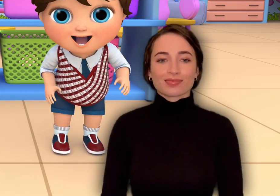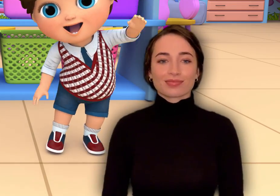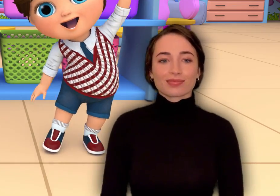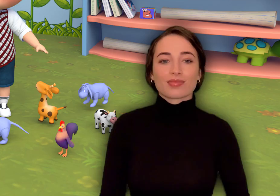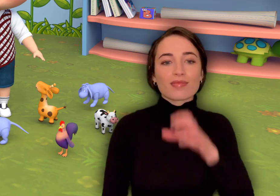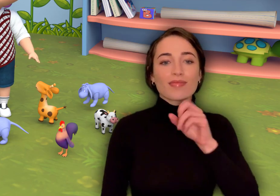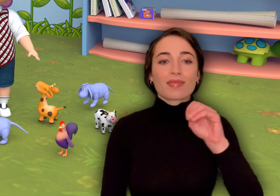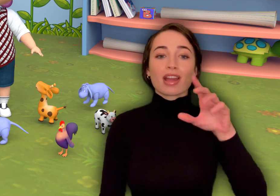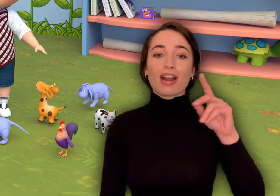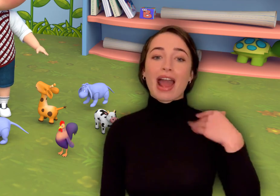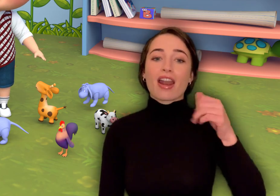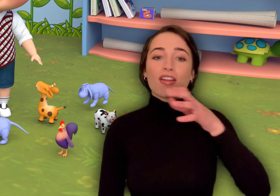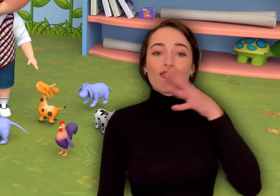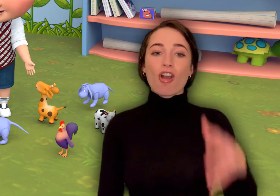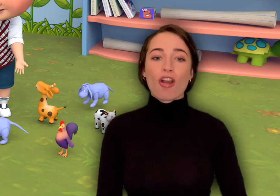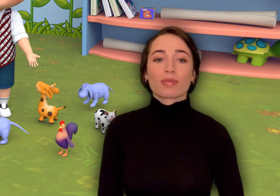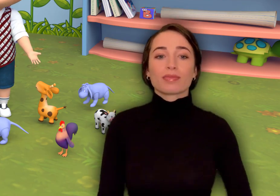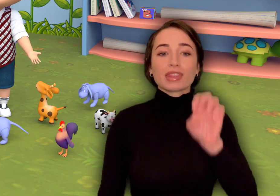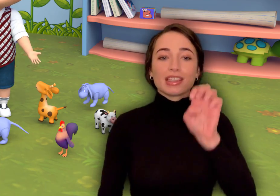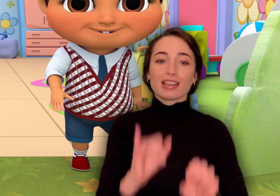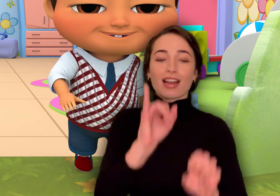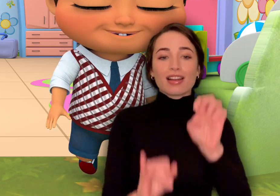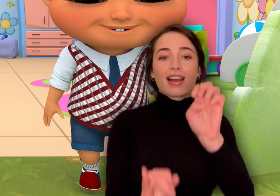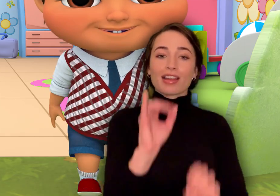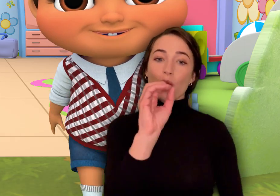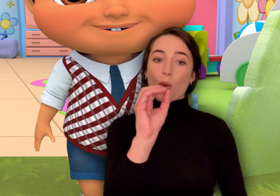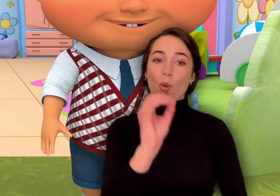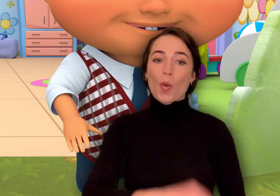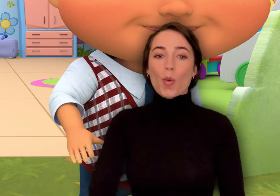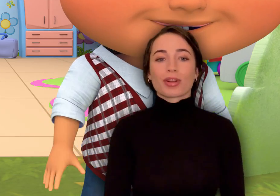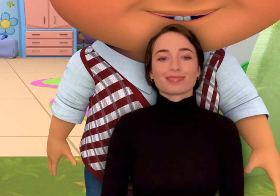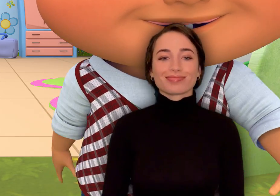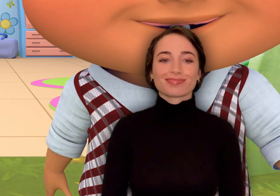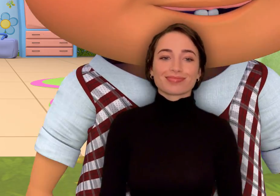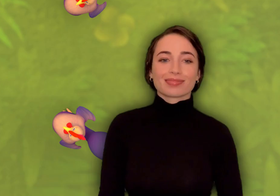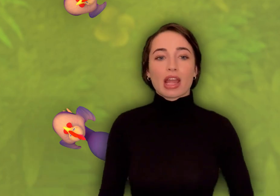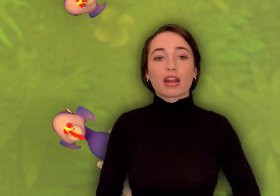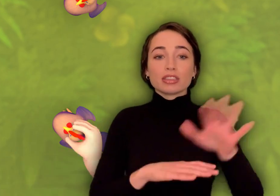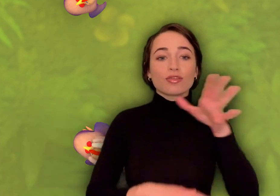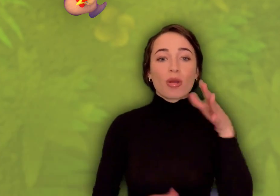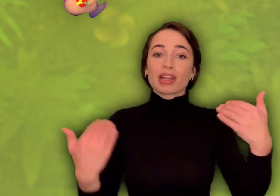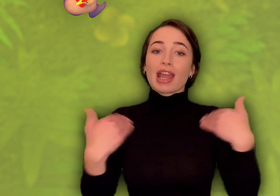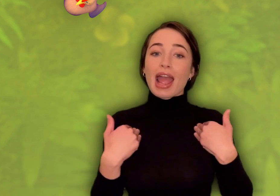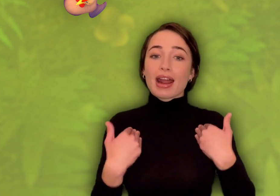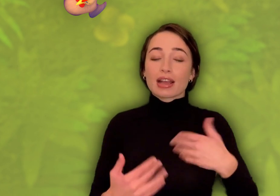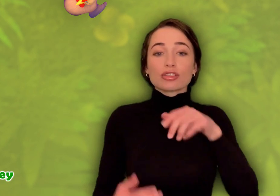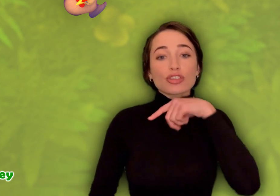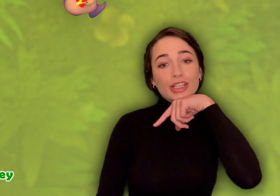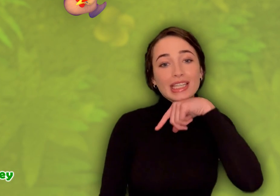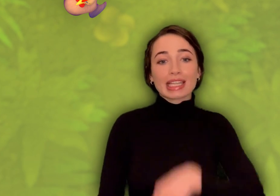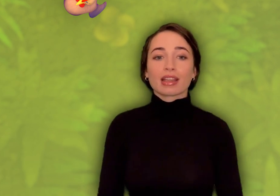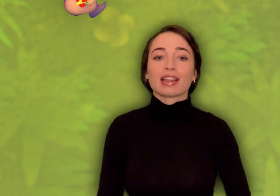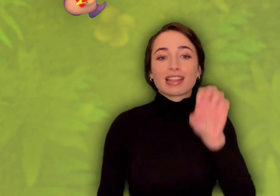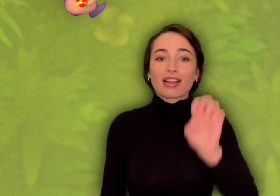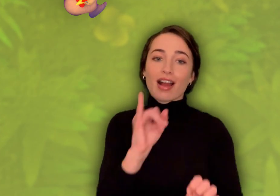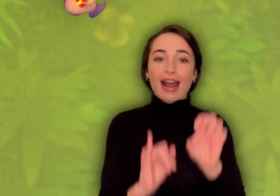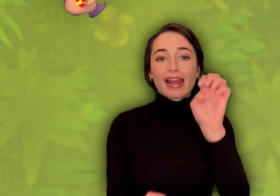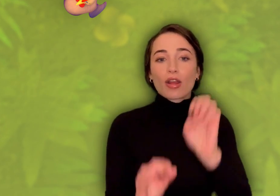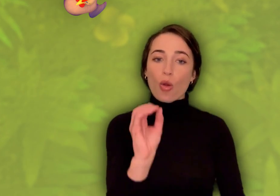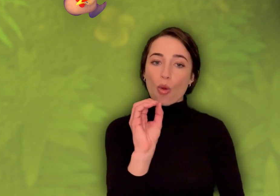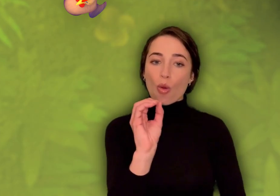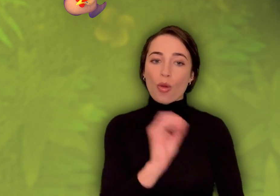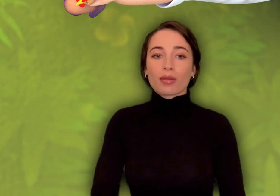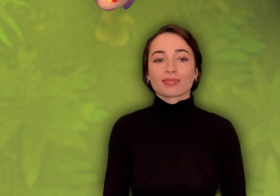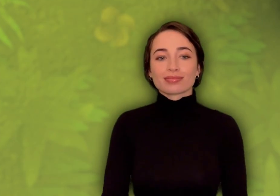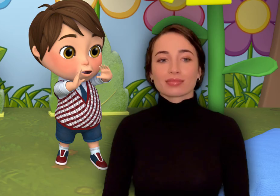O Old McDonald had a farm e e- o and on his farm he had a turkey e-i